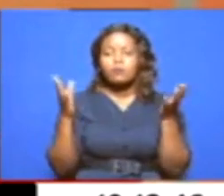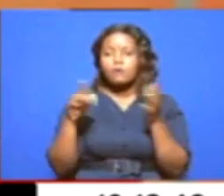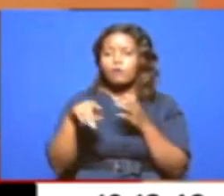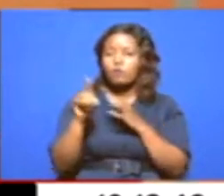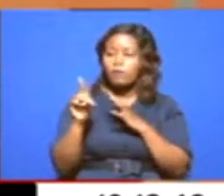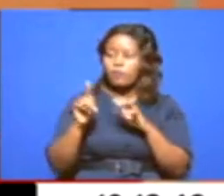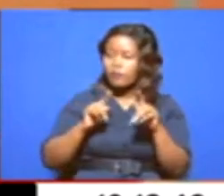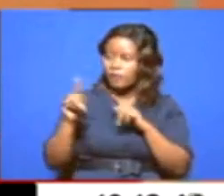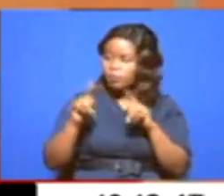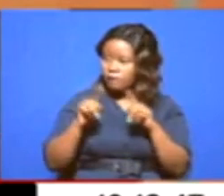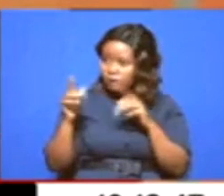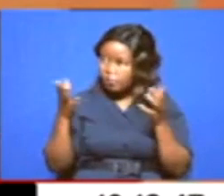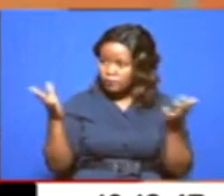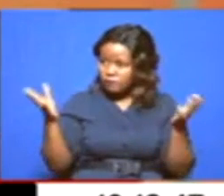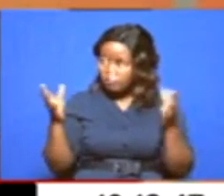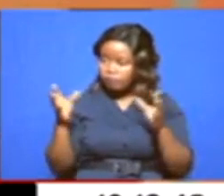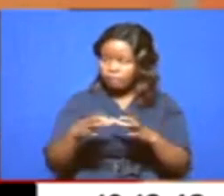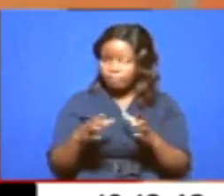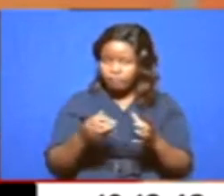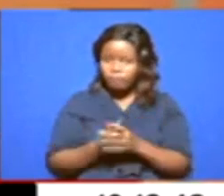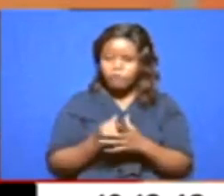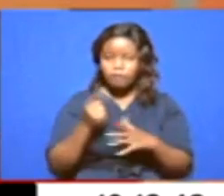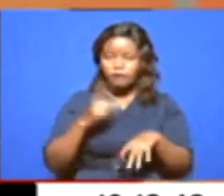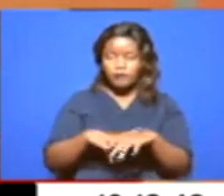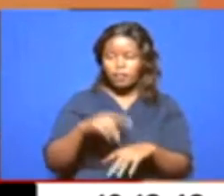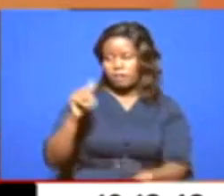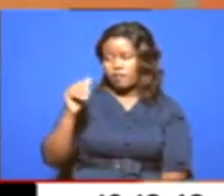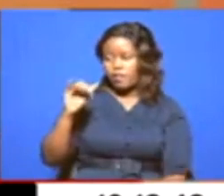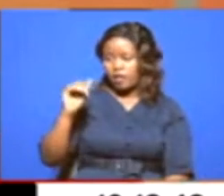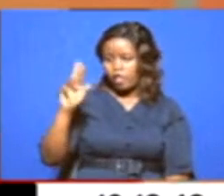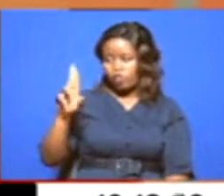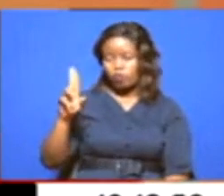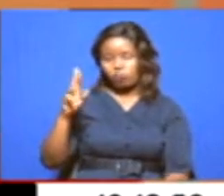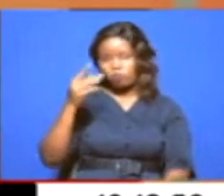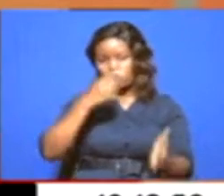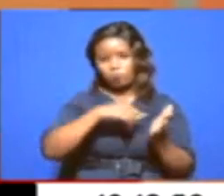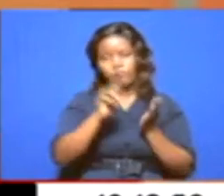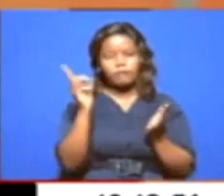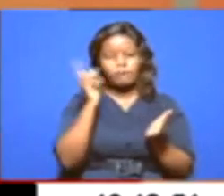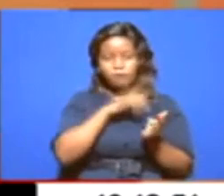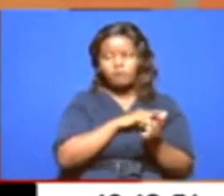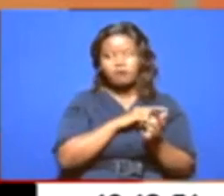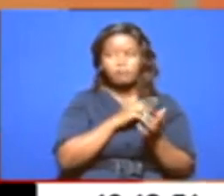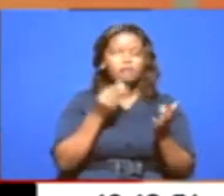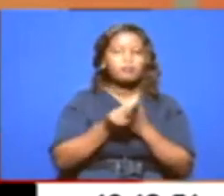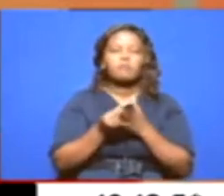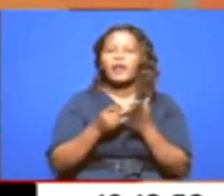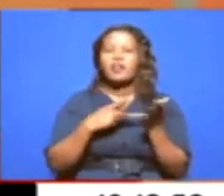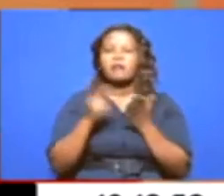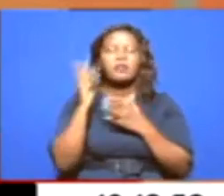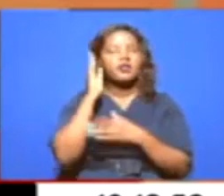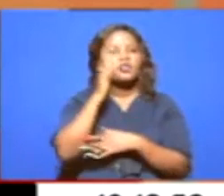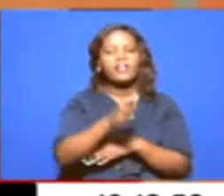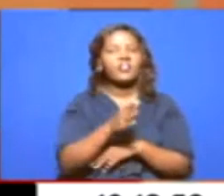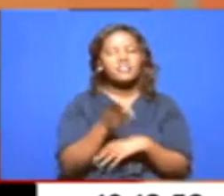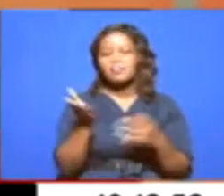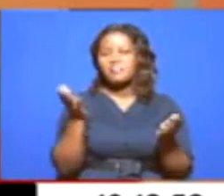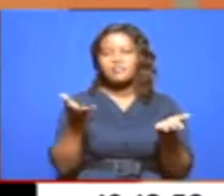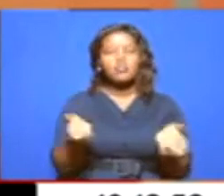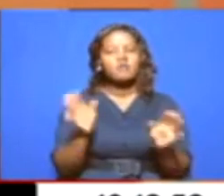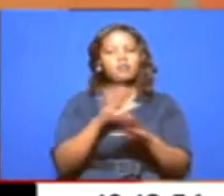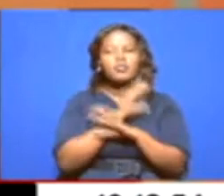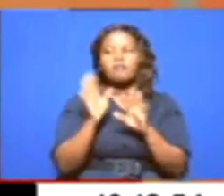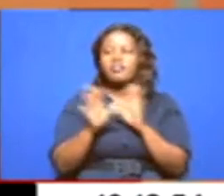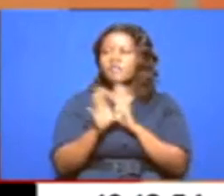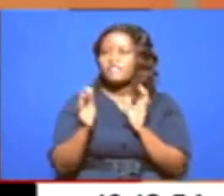immediately the AIU gives us the green light, the others are paid automatically, because everything has already been said. So we don't have